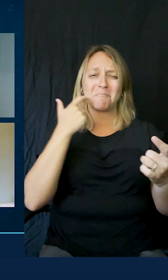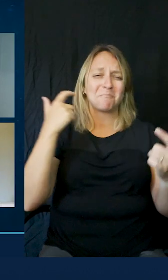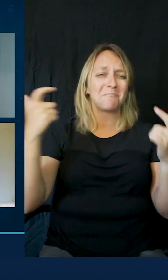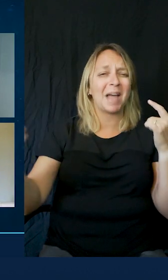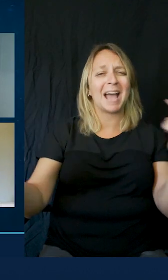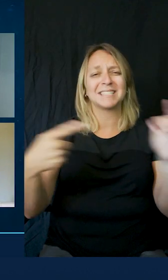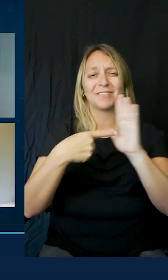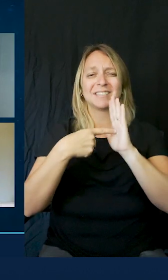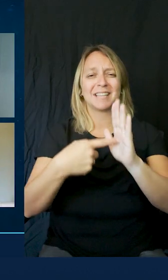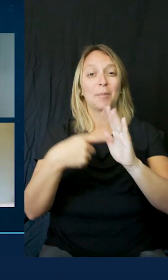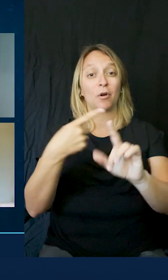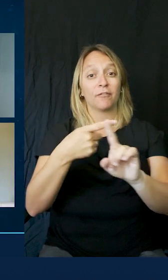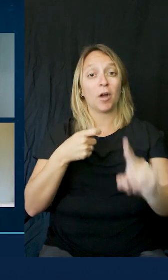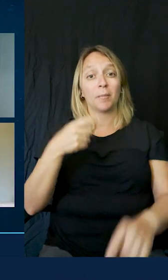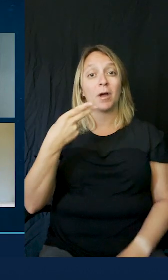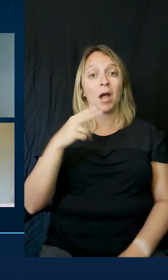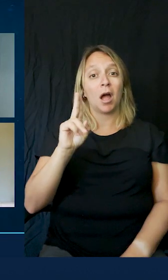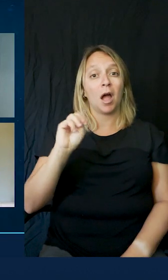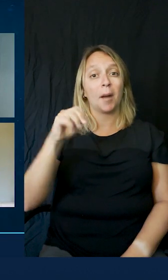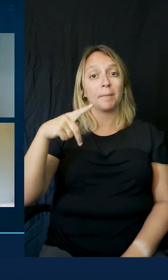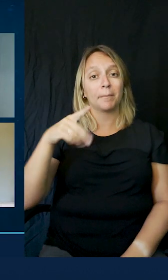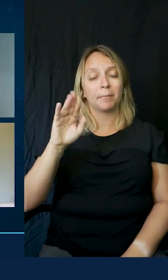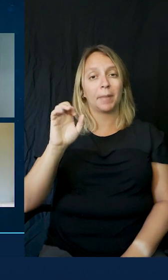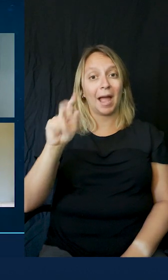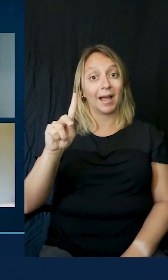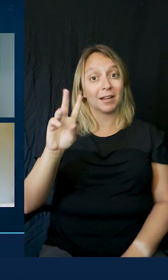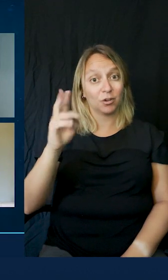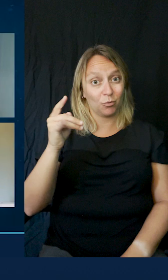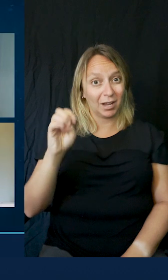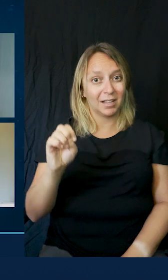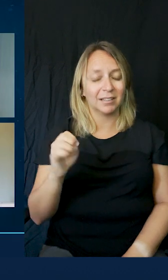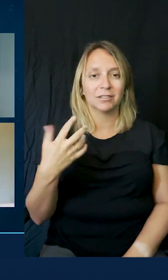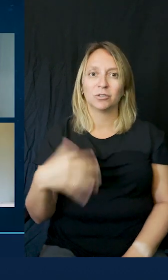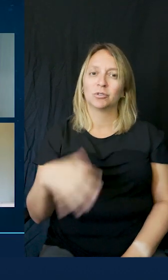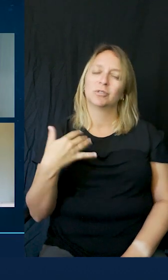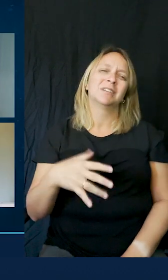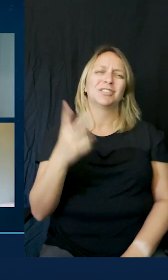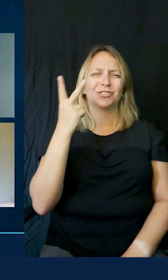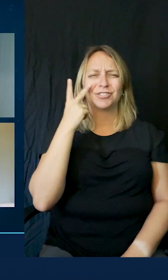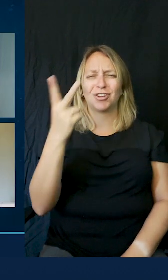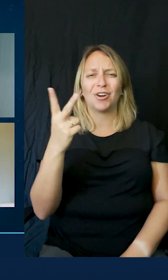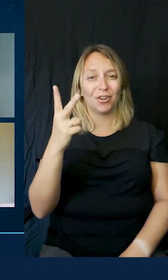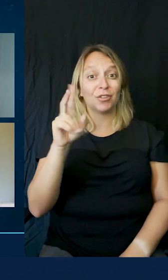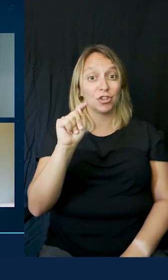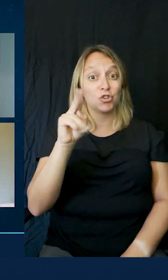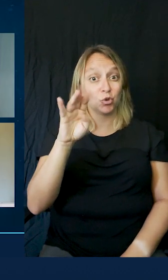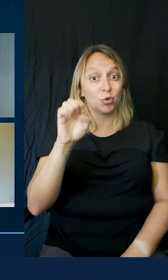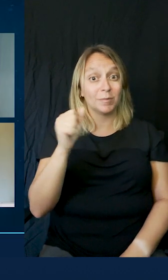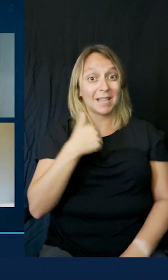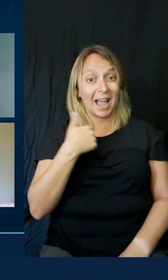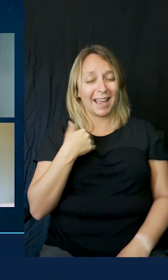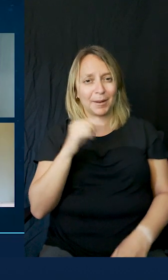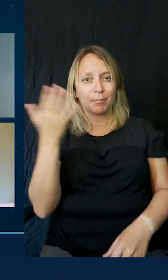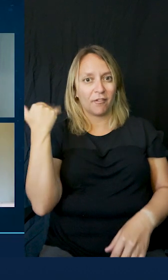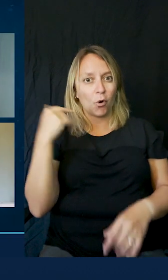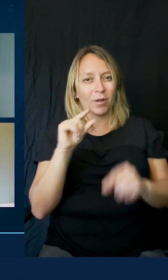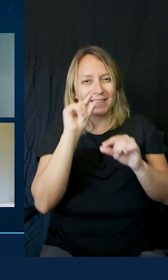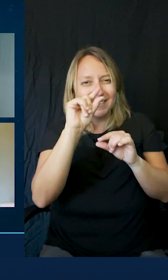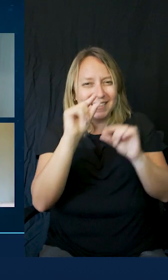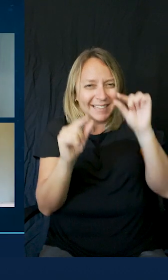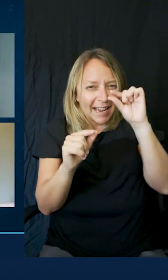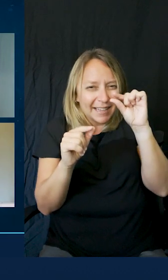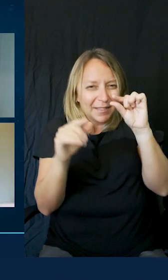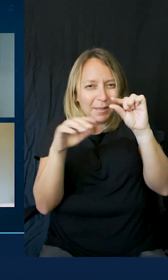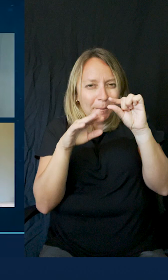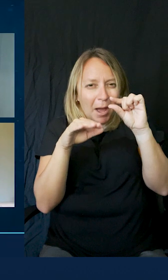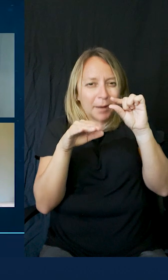sample from. I mean, it was like you saw the tubes that I had, and the teeny tiny speck at the bottom